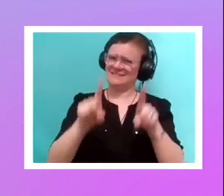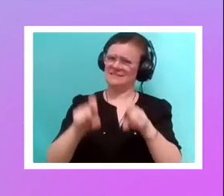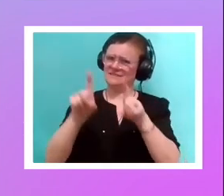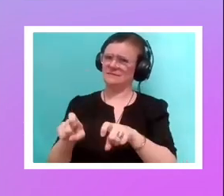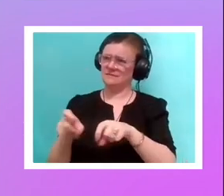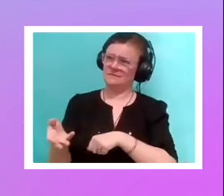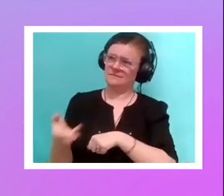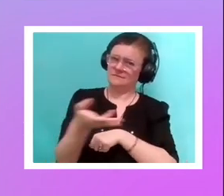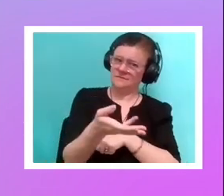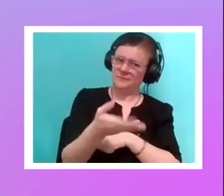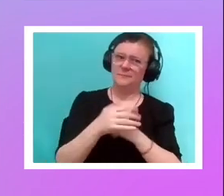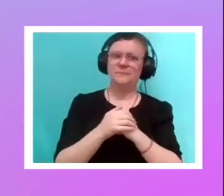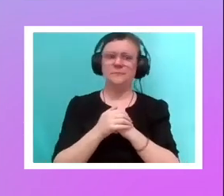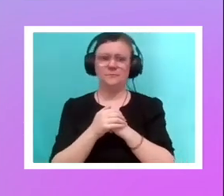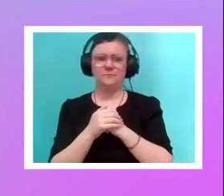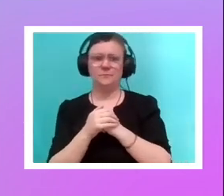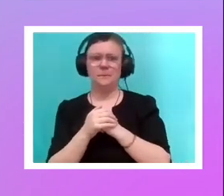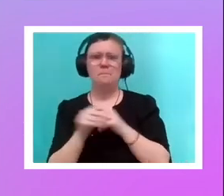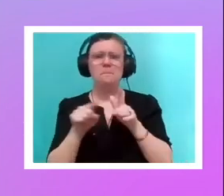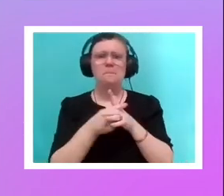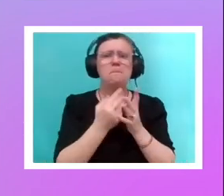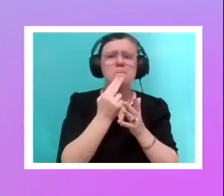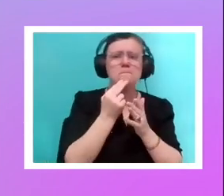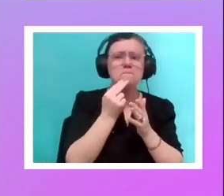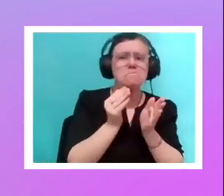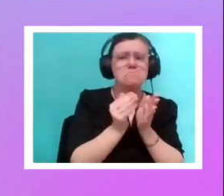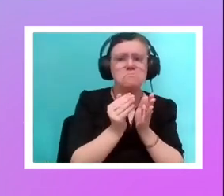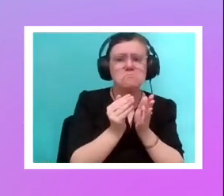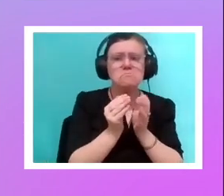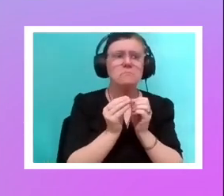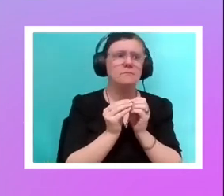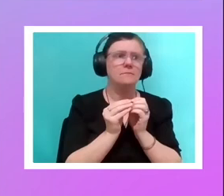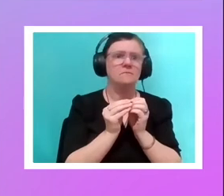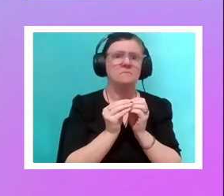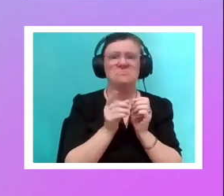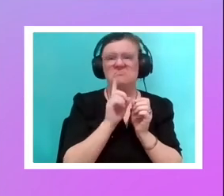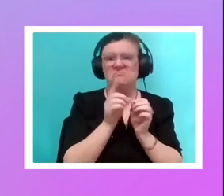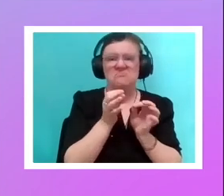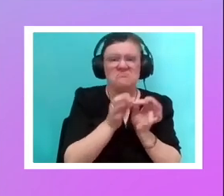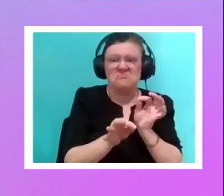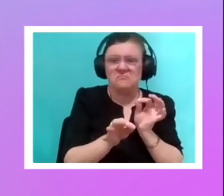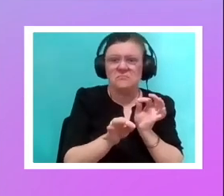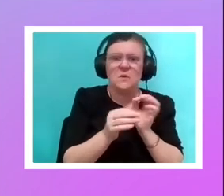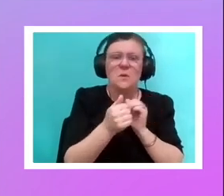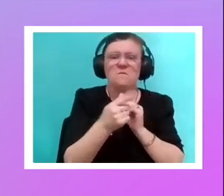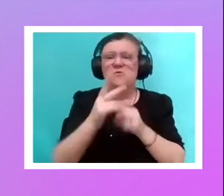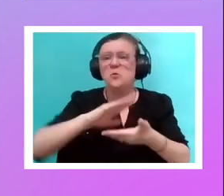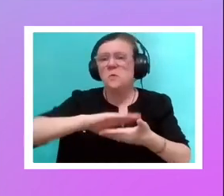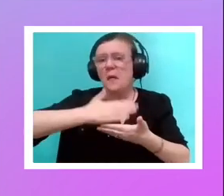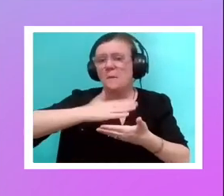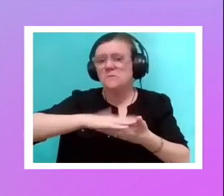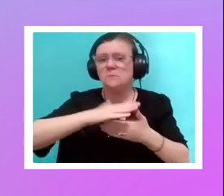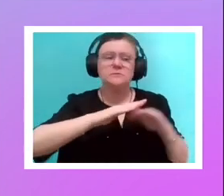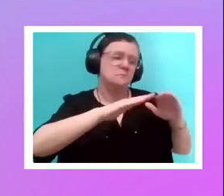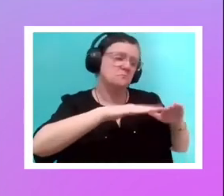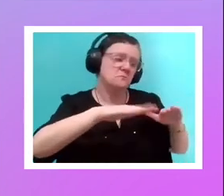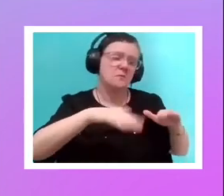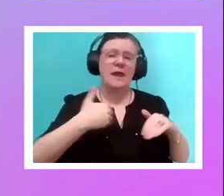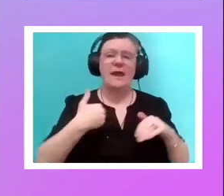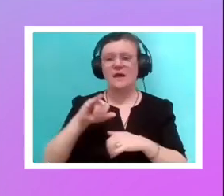setups. We started very small and somewhat in an agile way with a couple of Windows laptops running